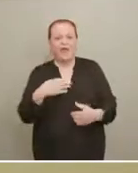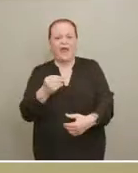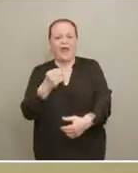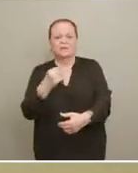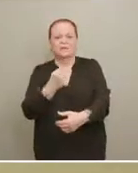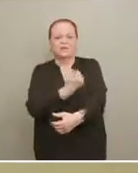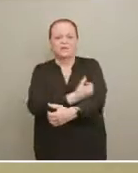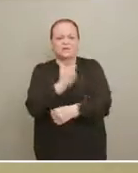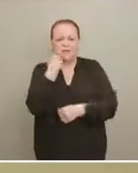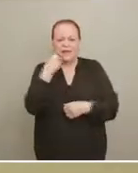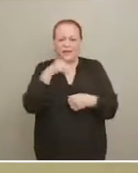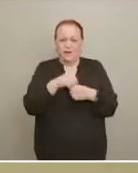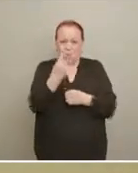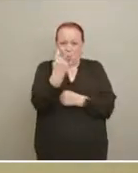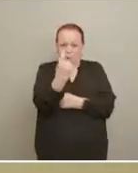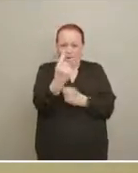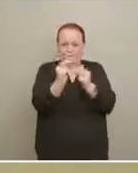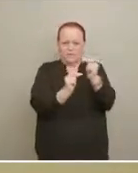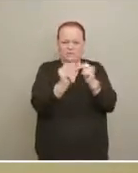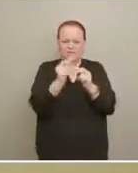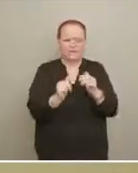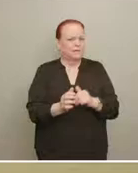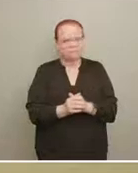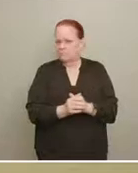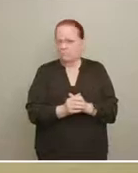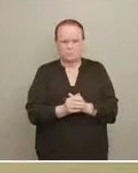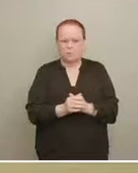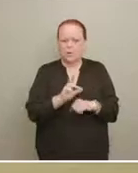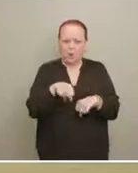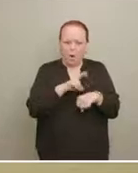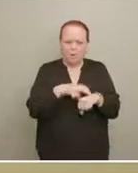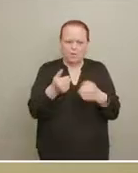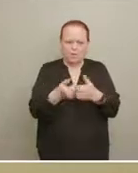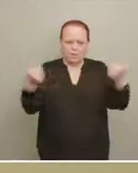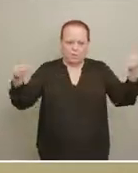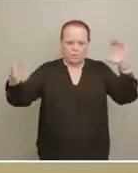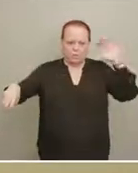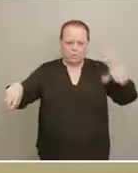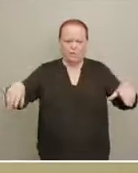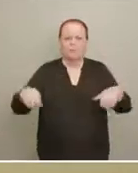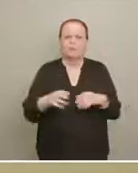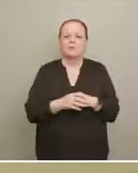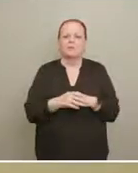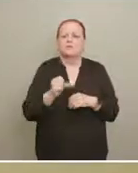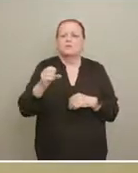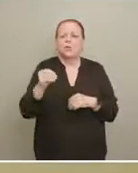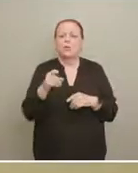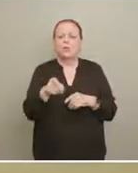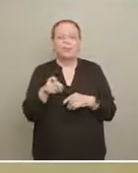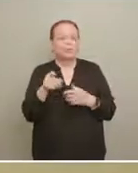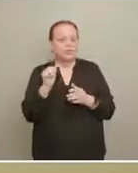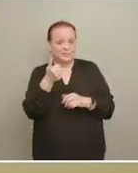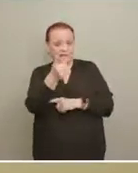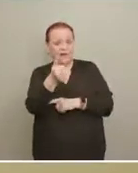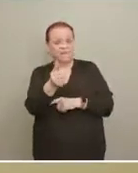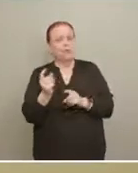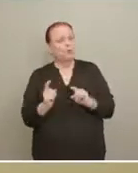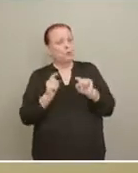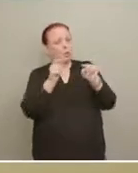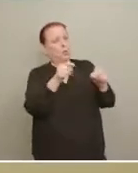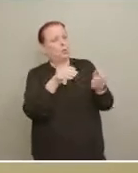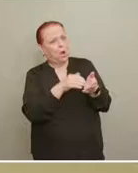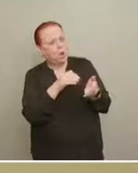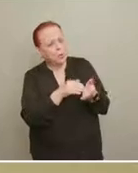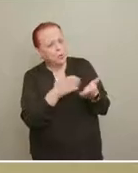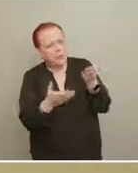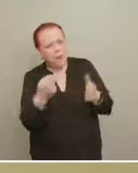greater sphere of California. It's all over the place. So think about how you get your own physical health care. You go to your doctor, that might be on Huntington